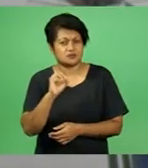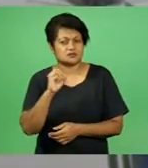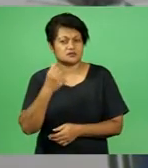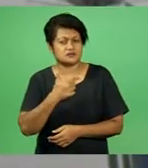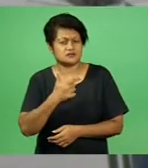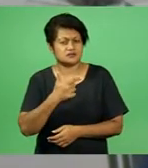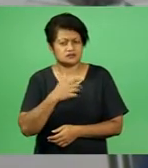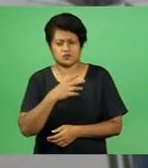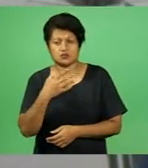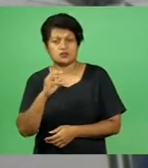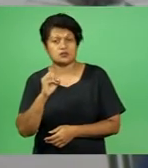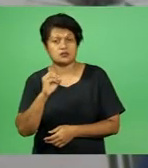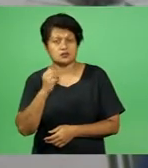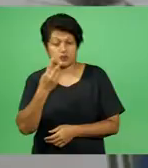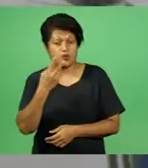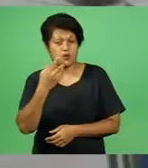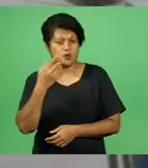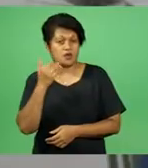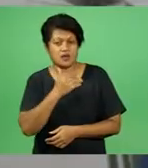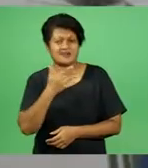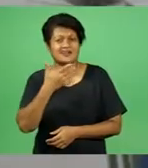from 289,000 to